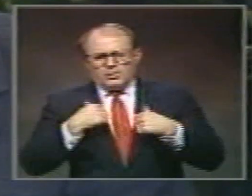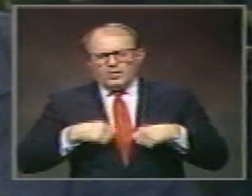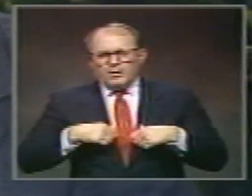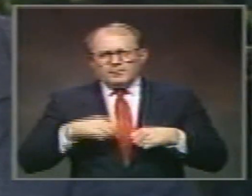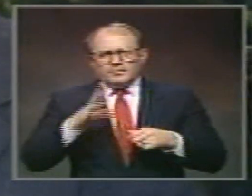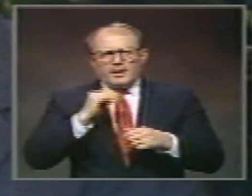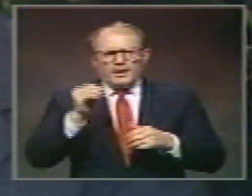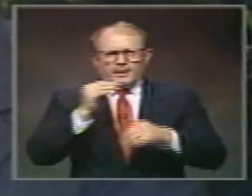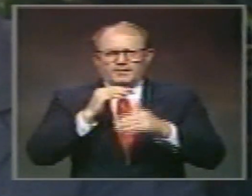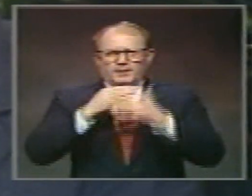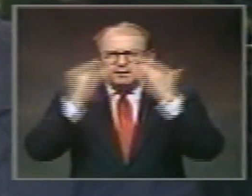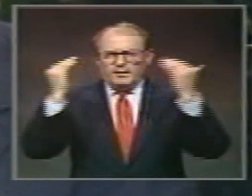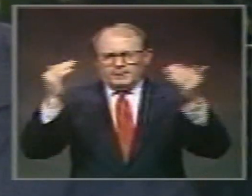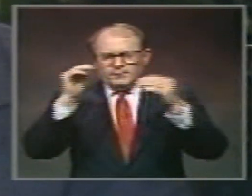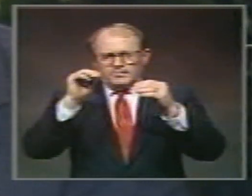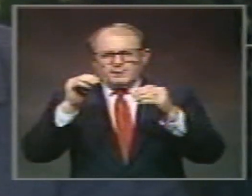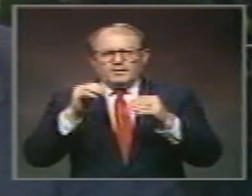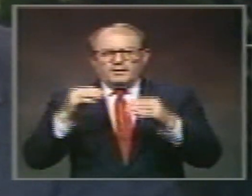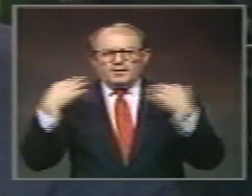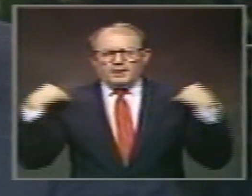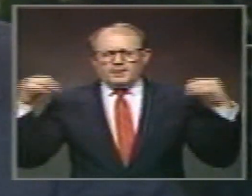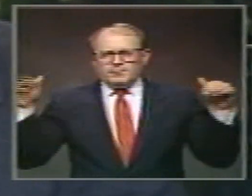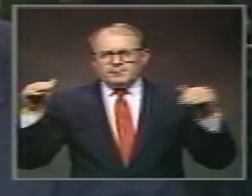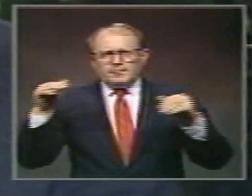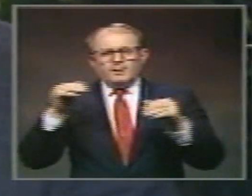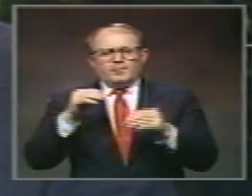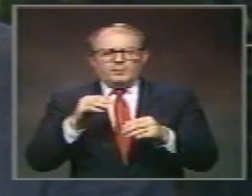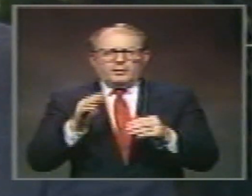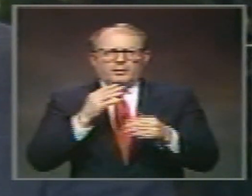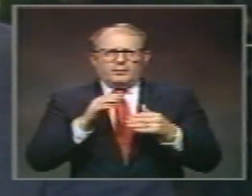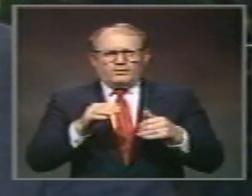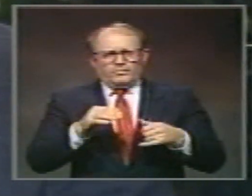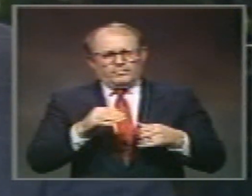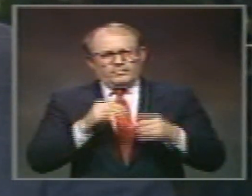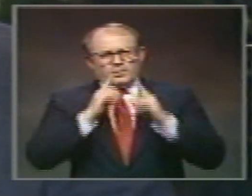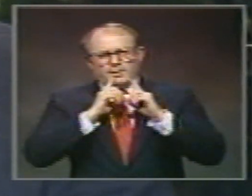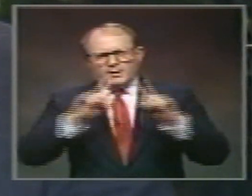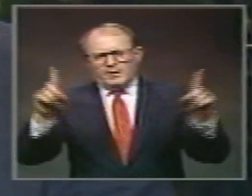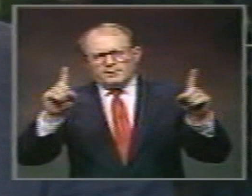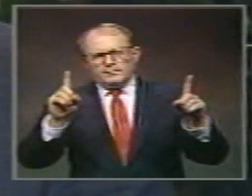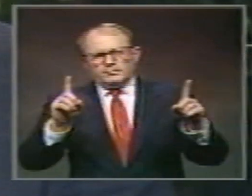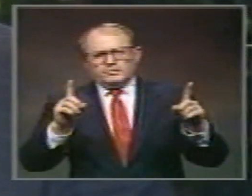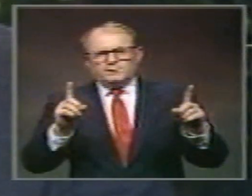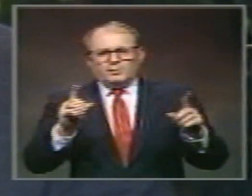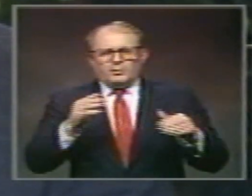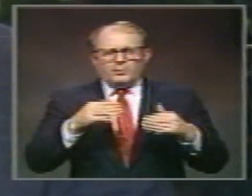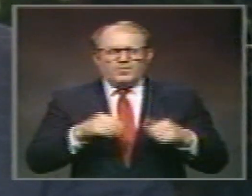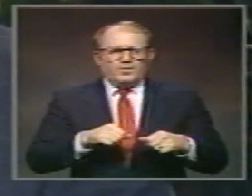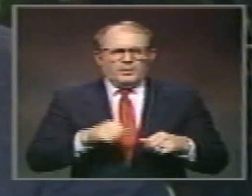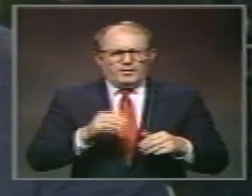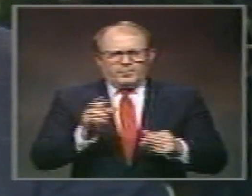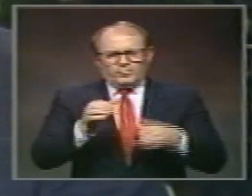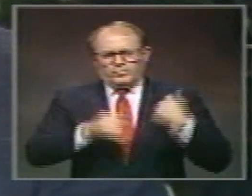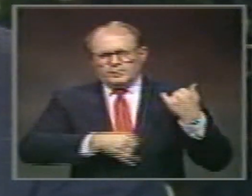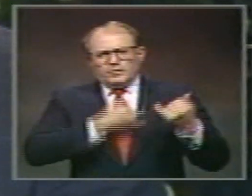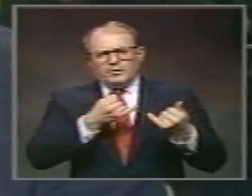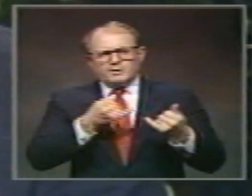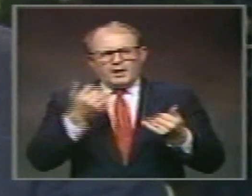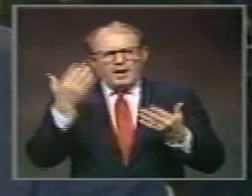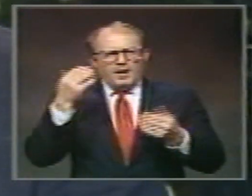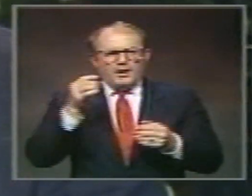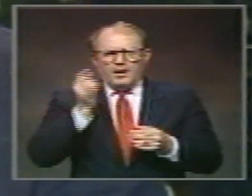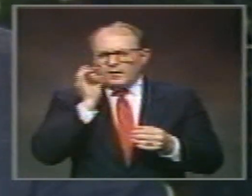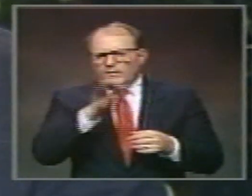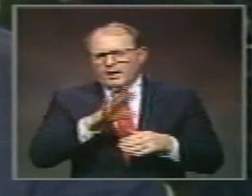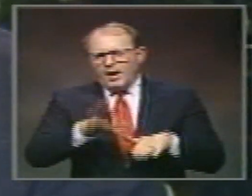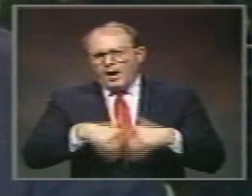the angelic chorus sings, "Amazing grace, how sweet the sound." My friend, I don't care how far away you have wandered from